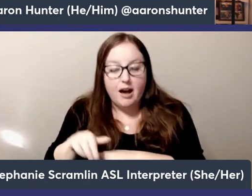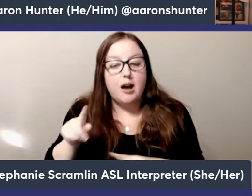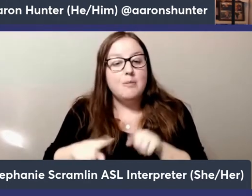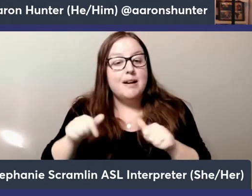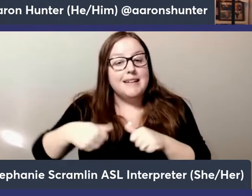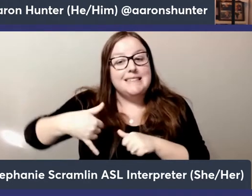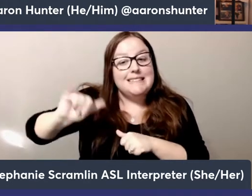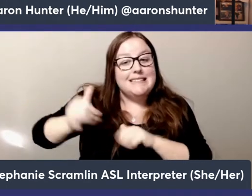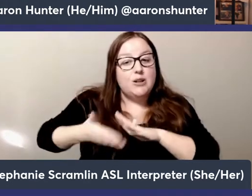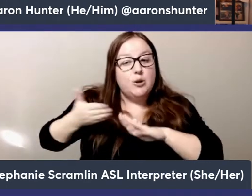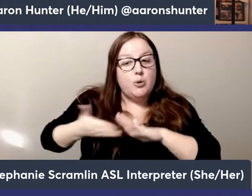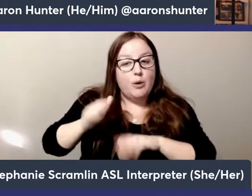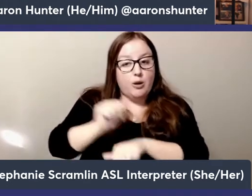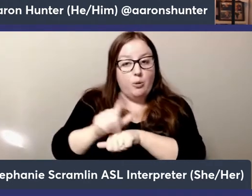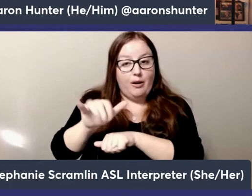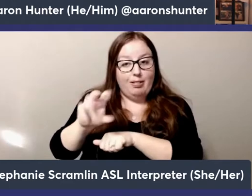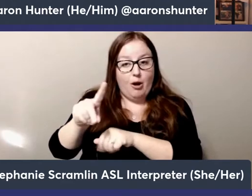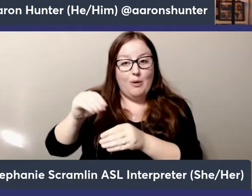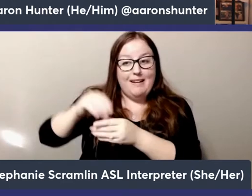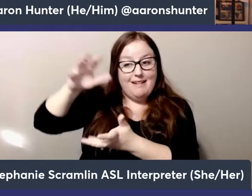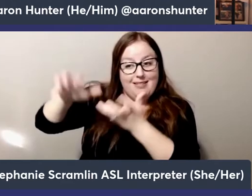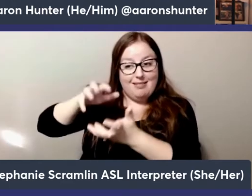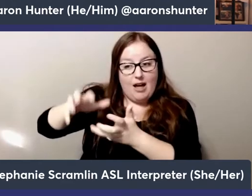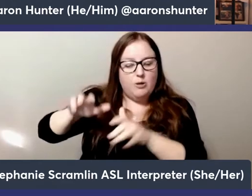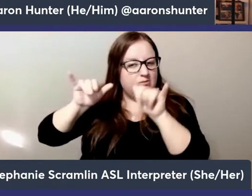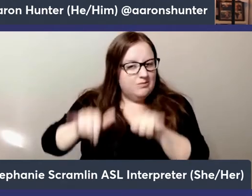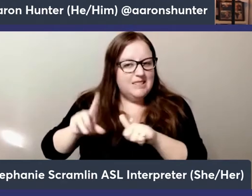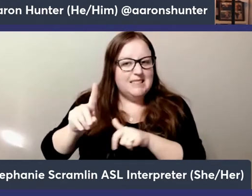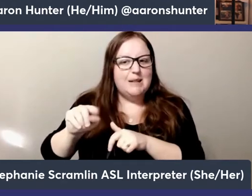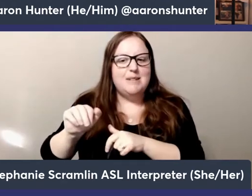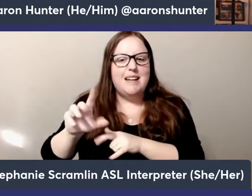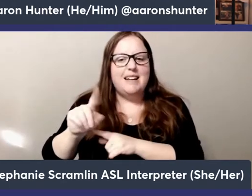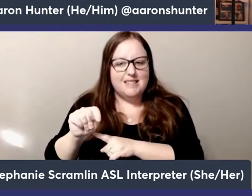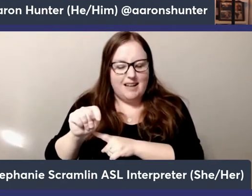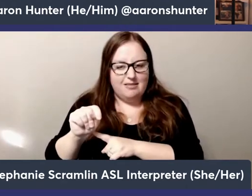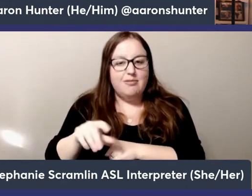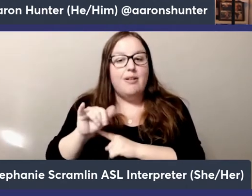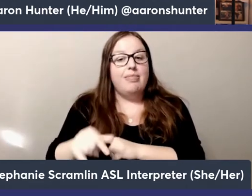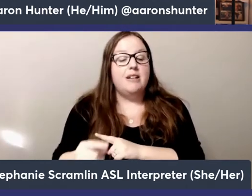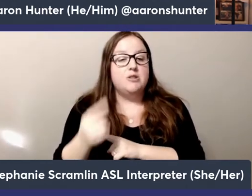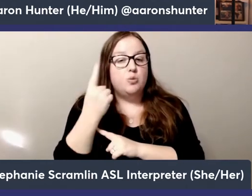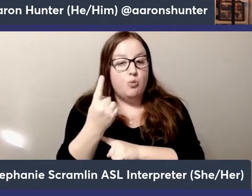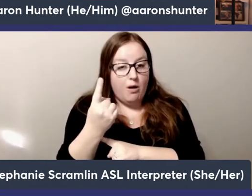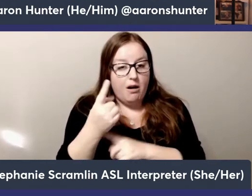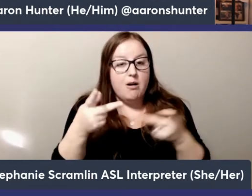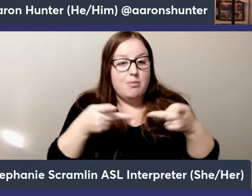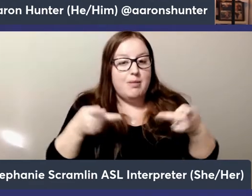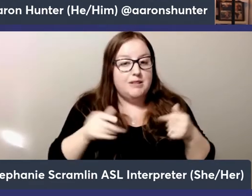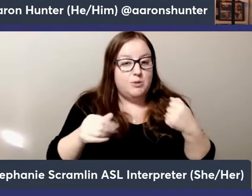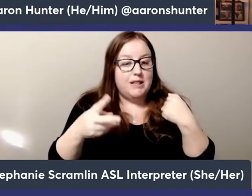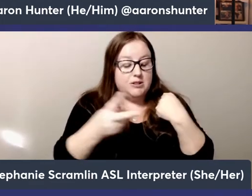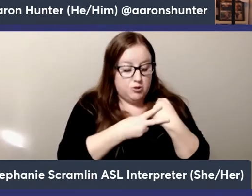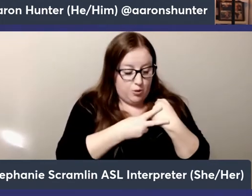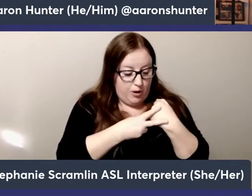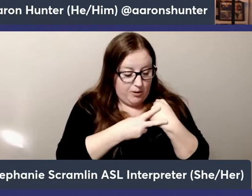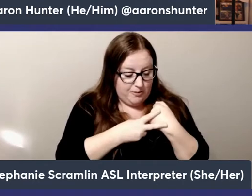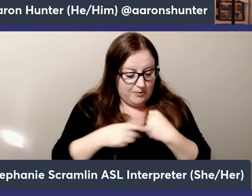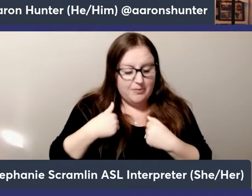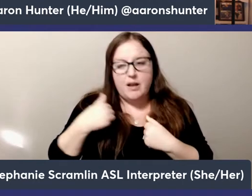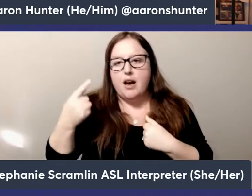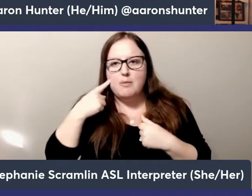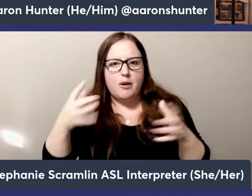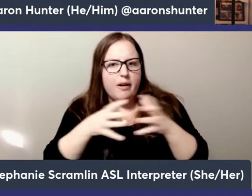still run these workloads in the cloud using those same data sets. So that's one place we could store. I'm hearing a lot